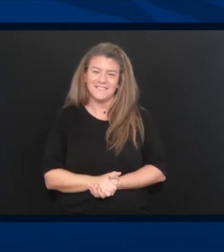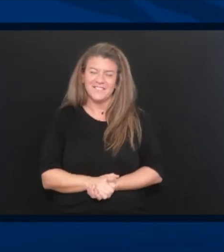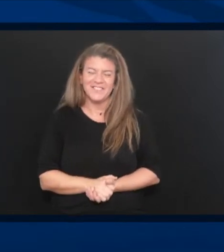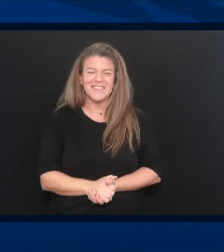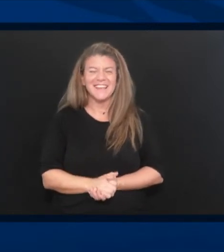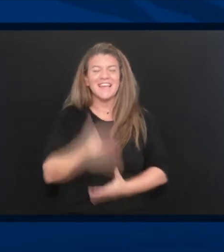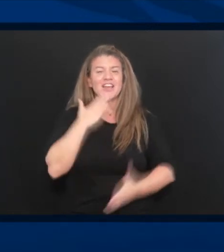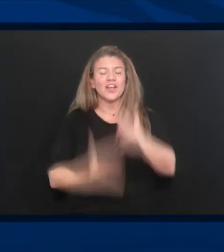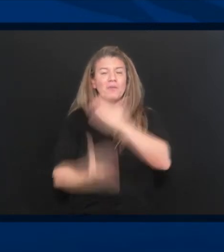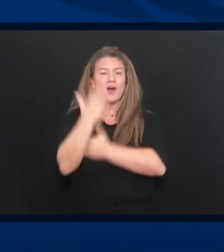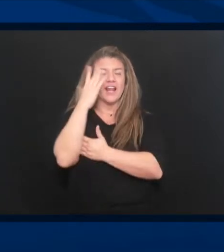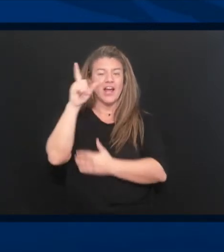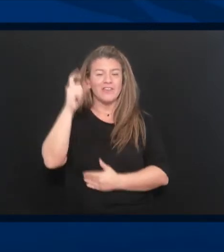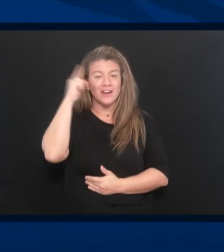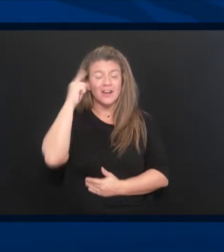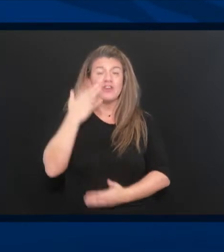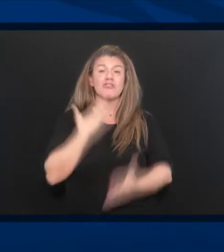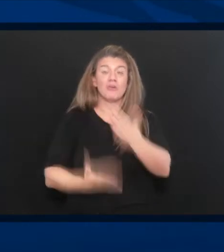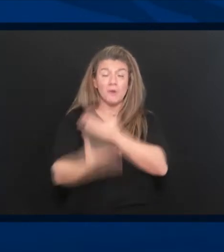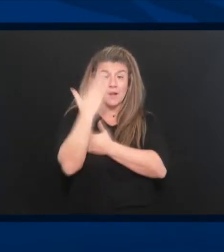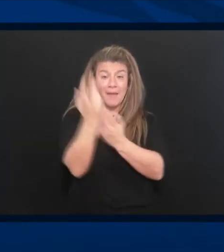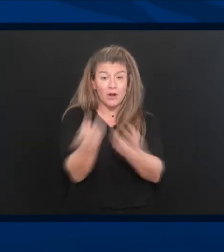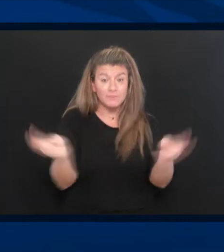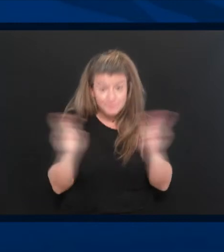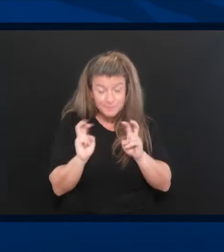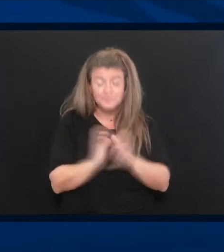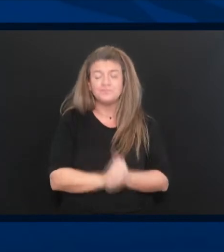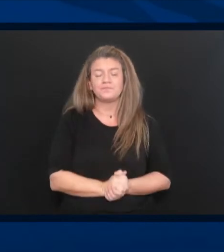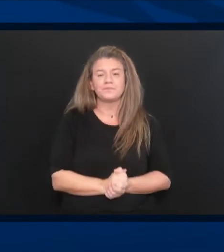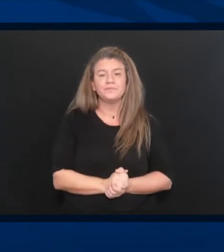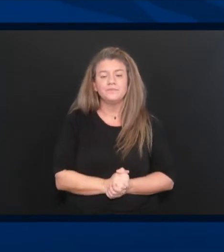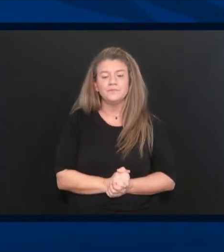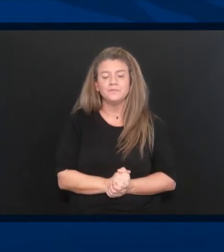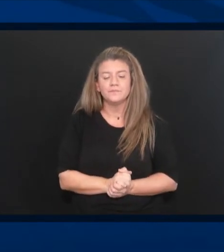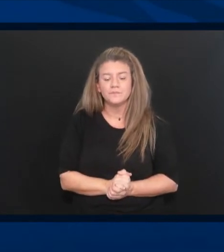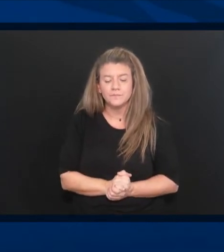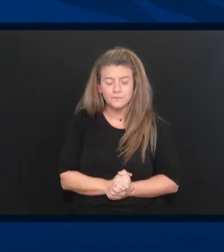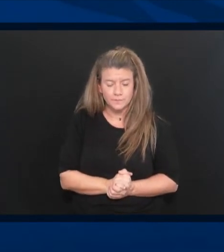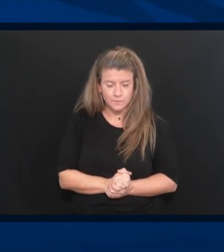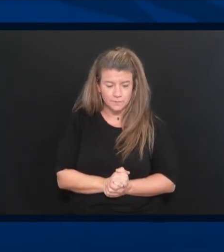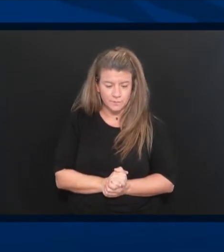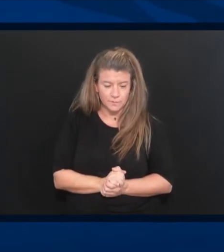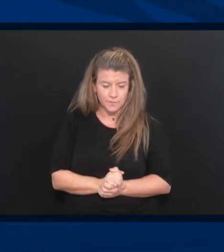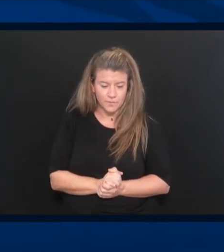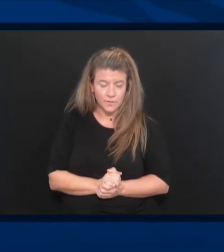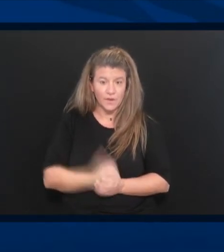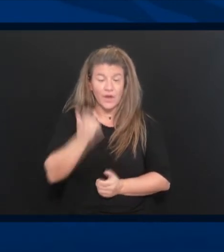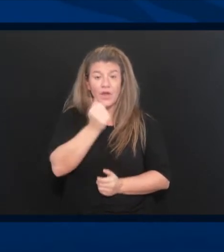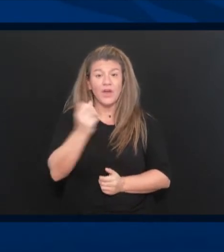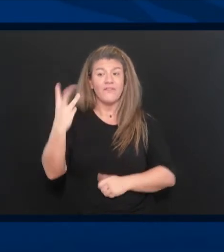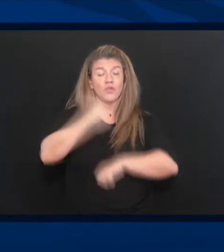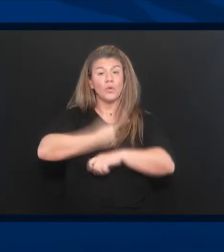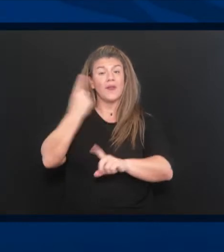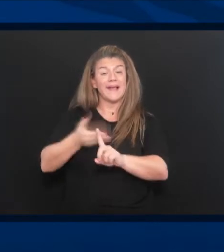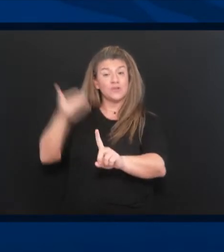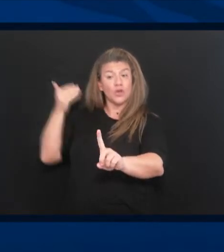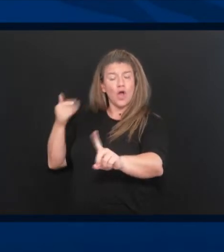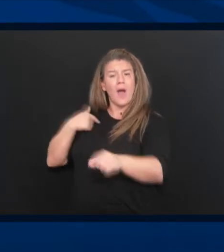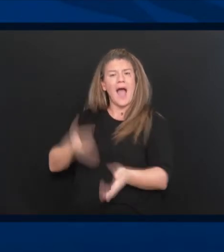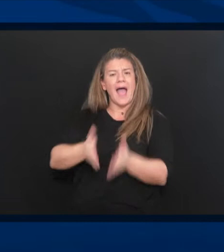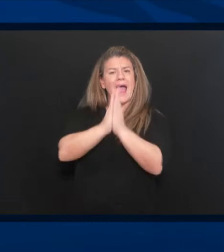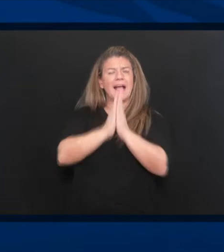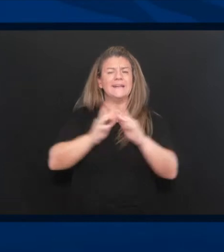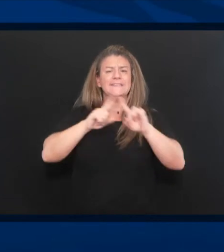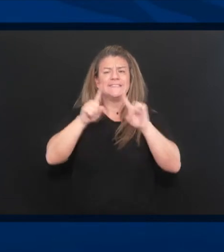Good morning, Governor. Good morning, panel. Governor, a few days ago, I was asking you about different ways